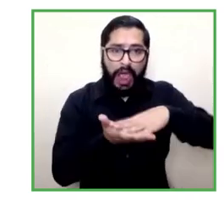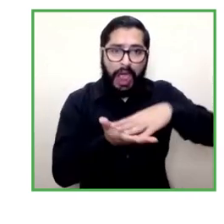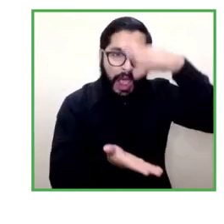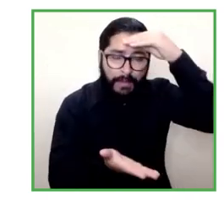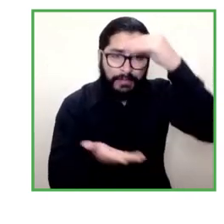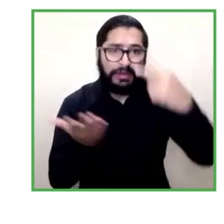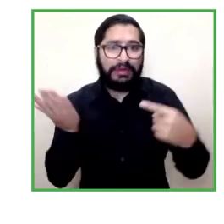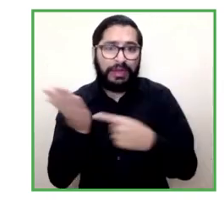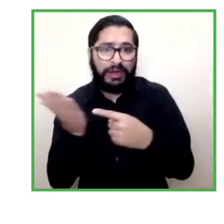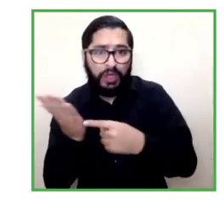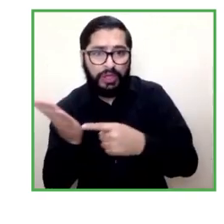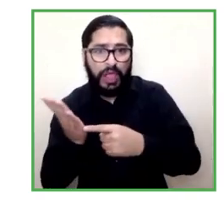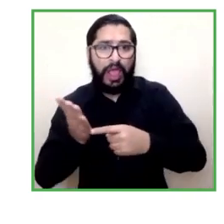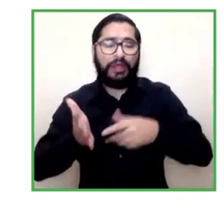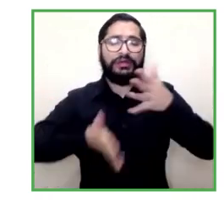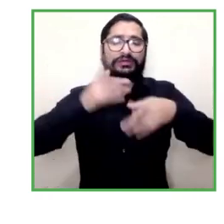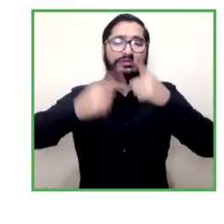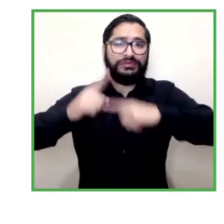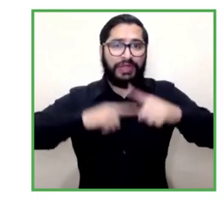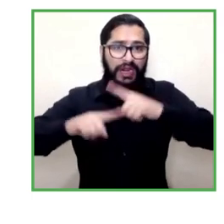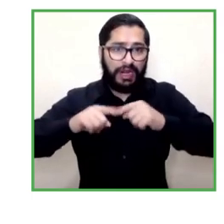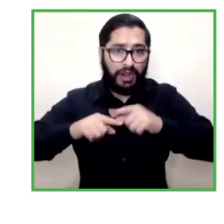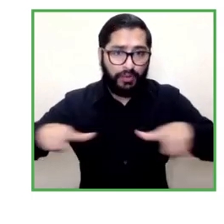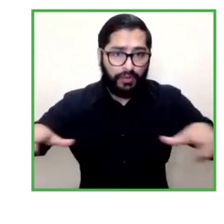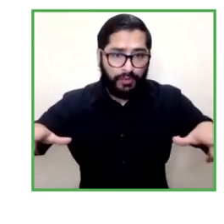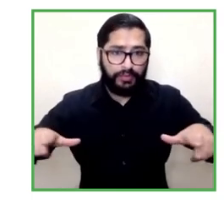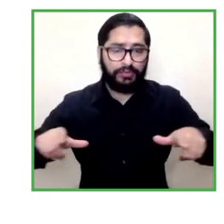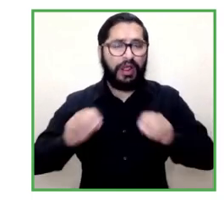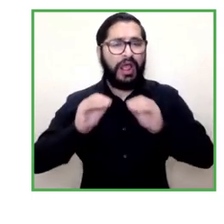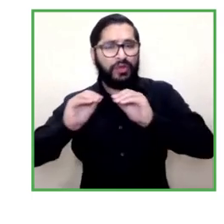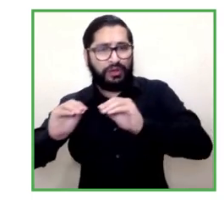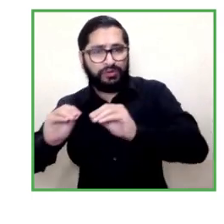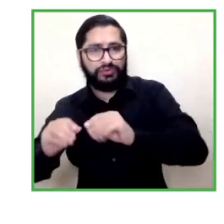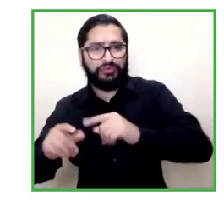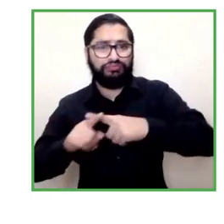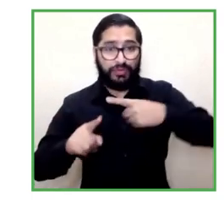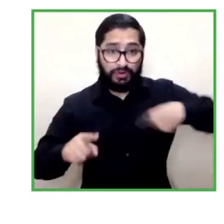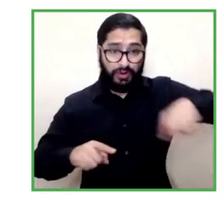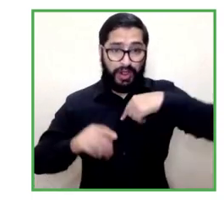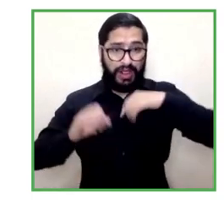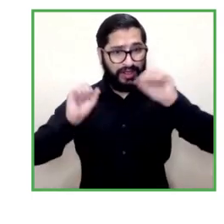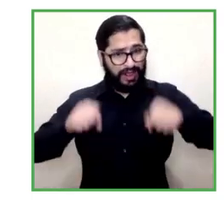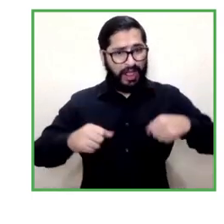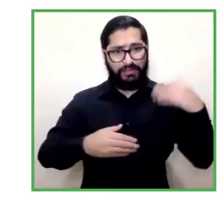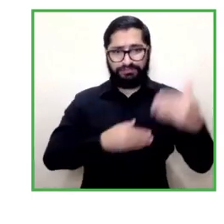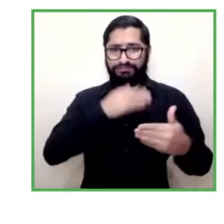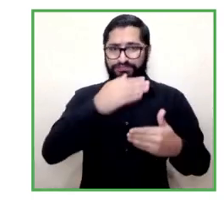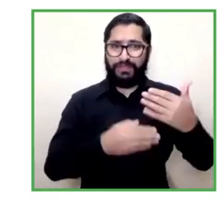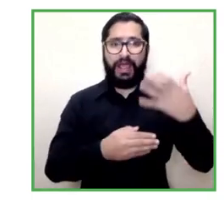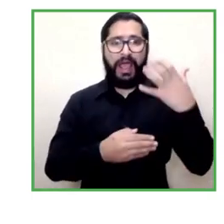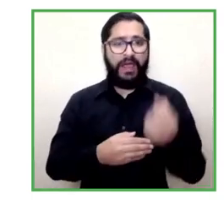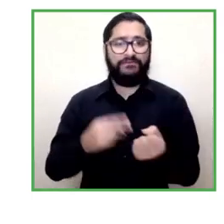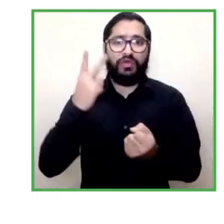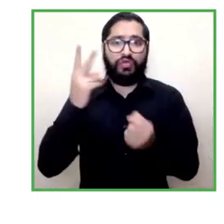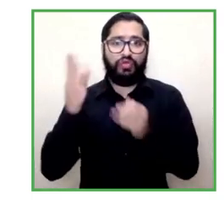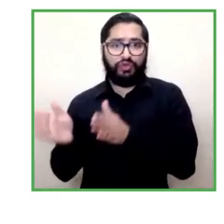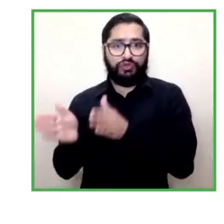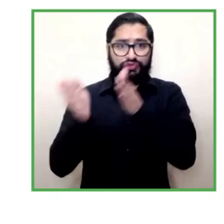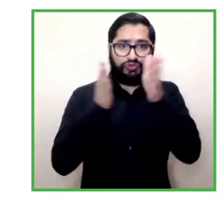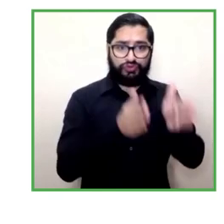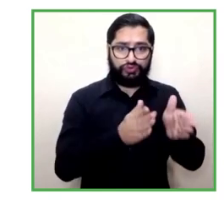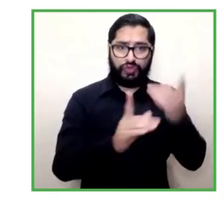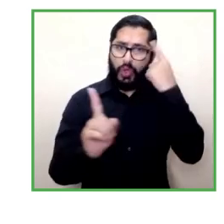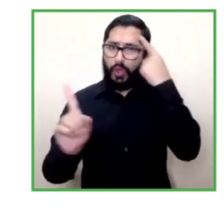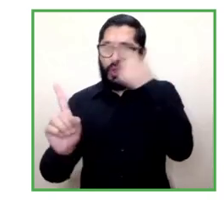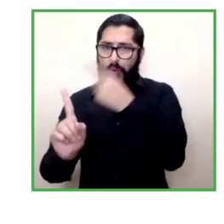So moving forward, we have dual goals. We want to make learning sign language, especially for parents and families to deaf children, more